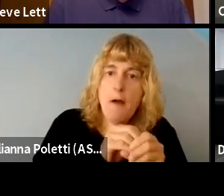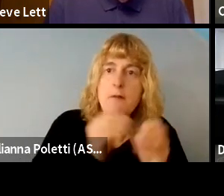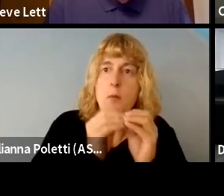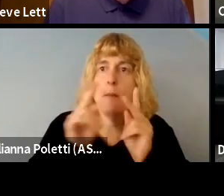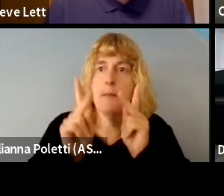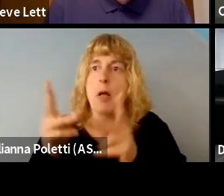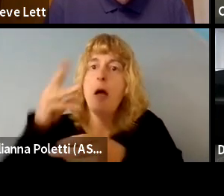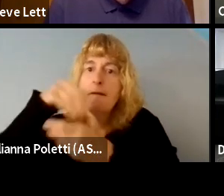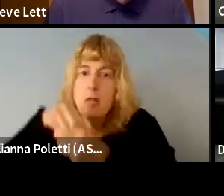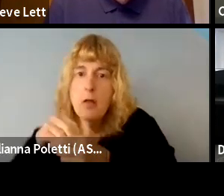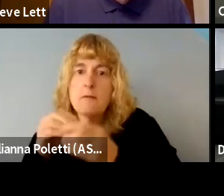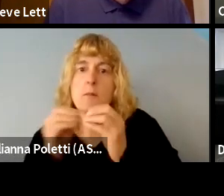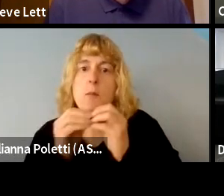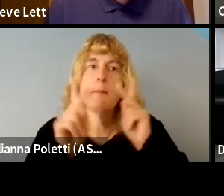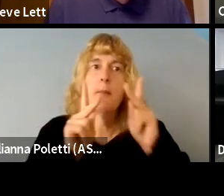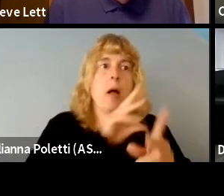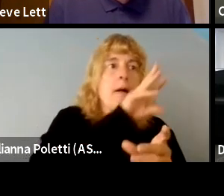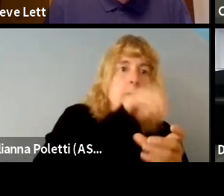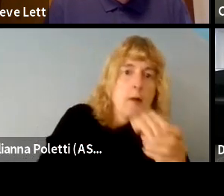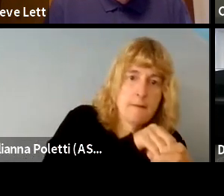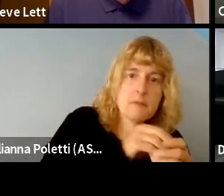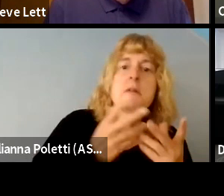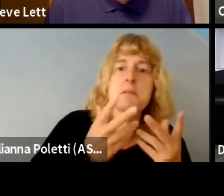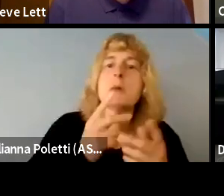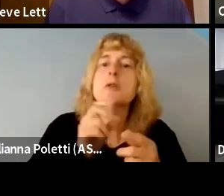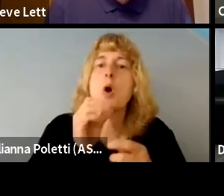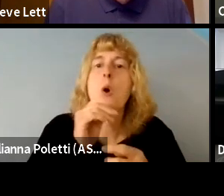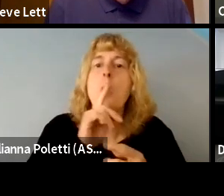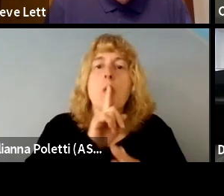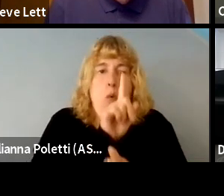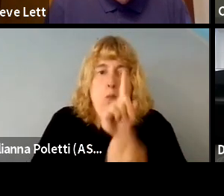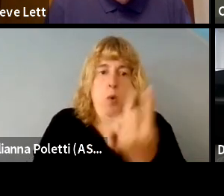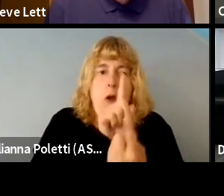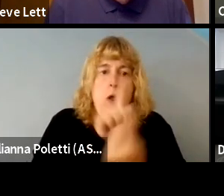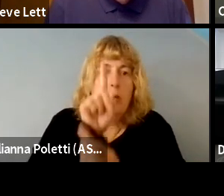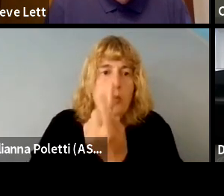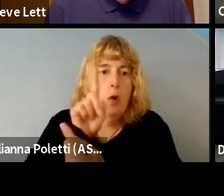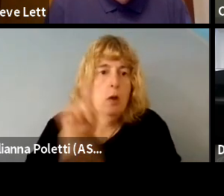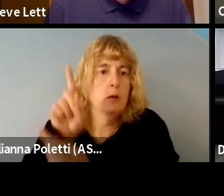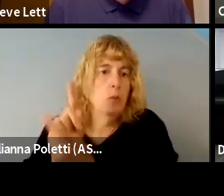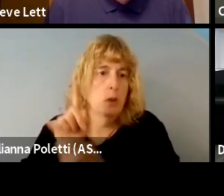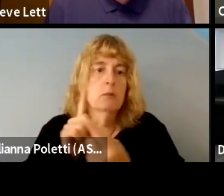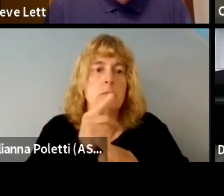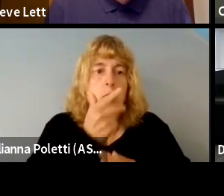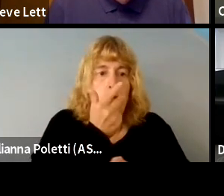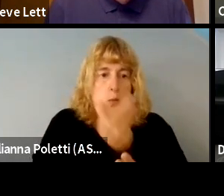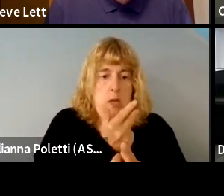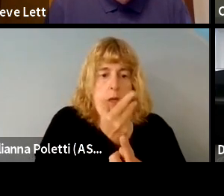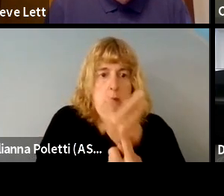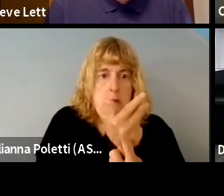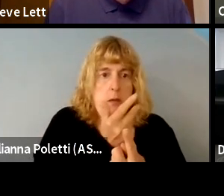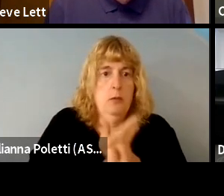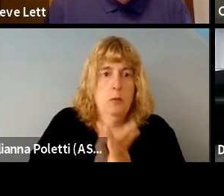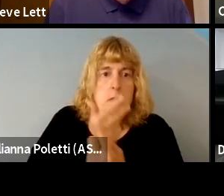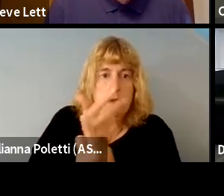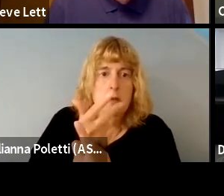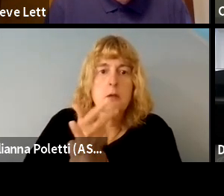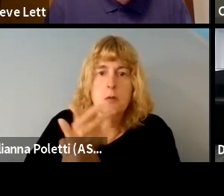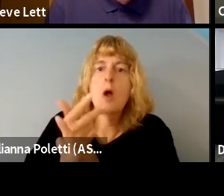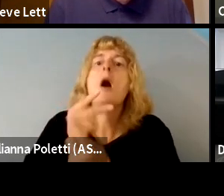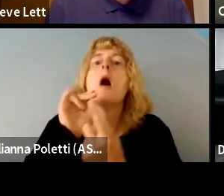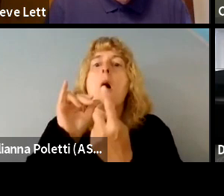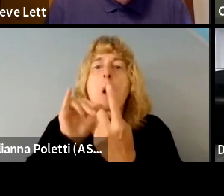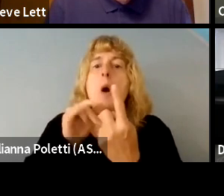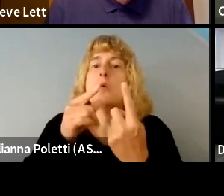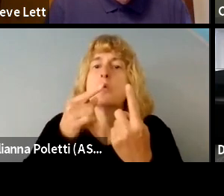1, and 1. Okay, well, I know you all said something about public relations, and that's what my skills are in. So I